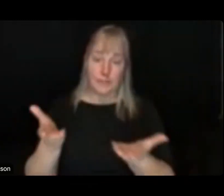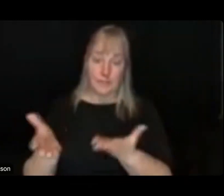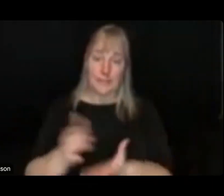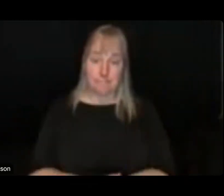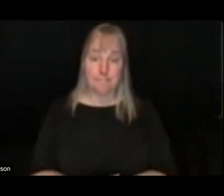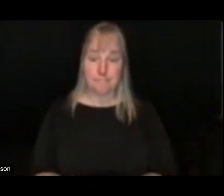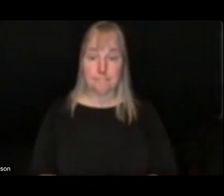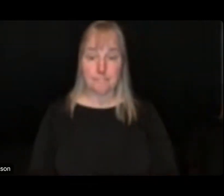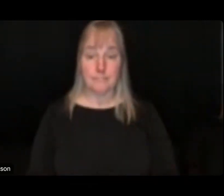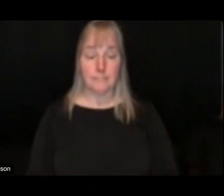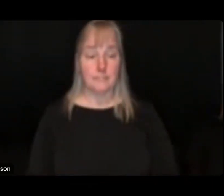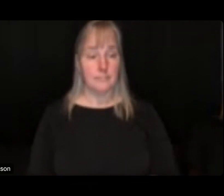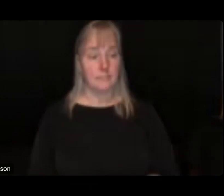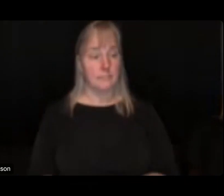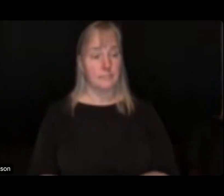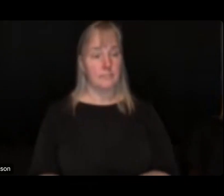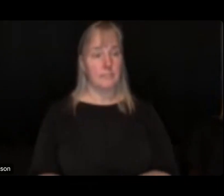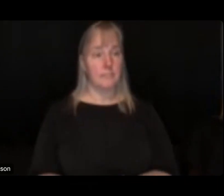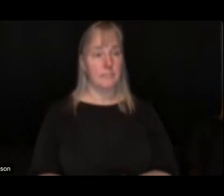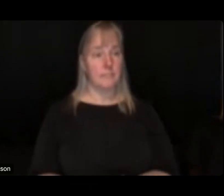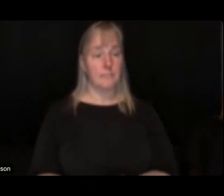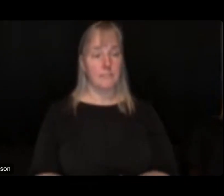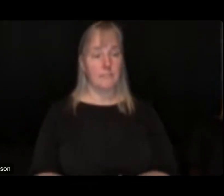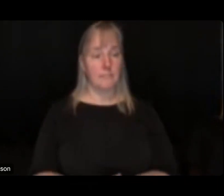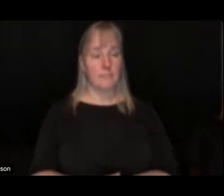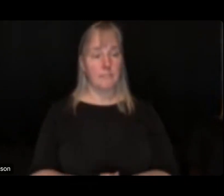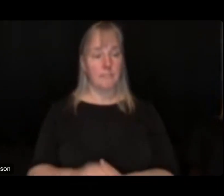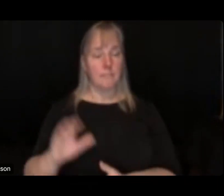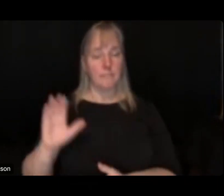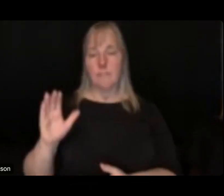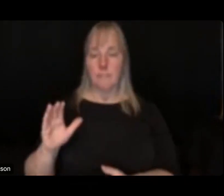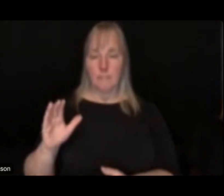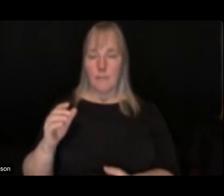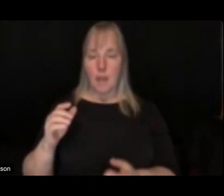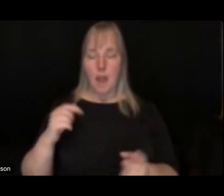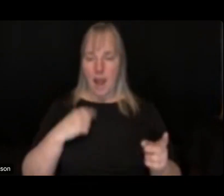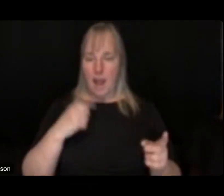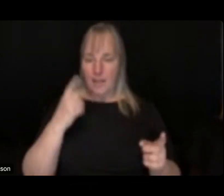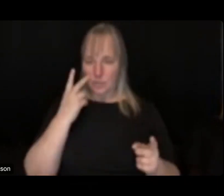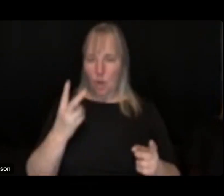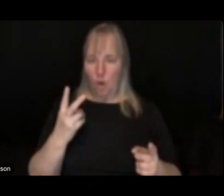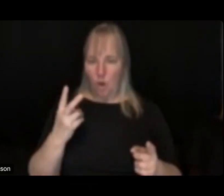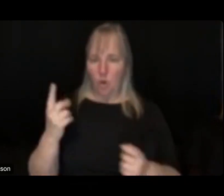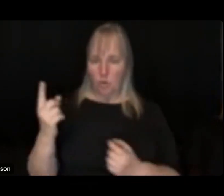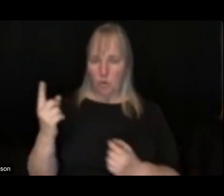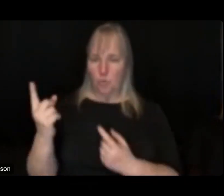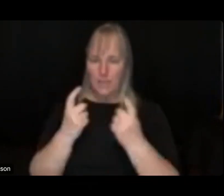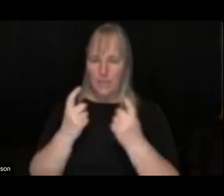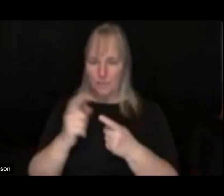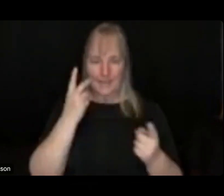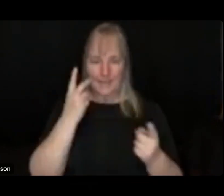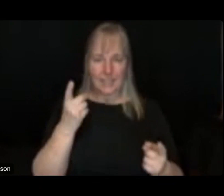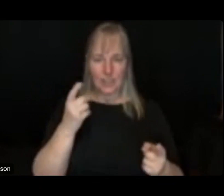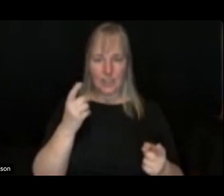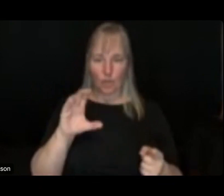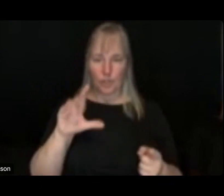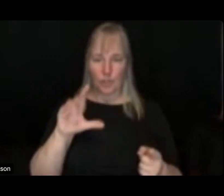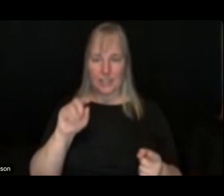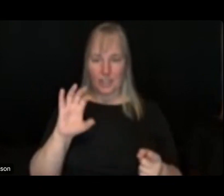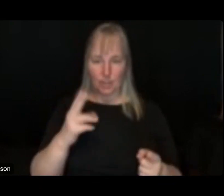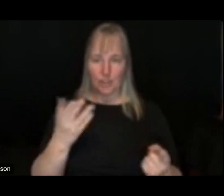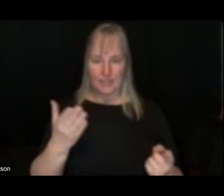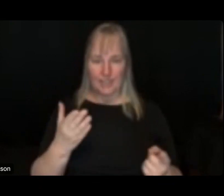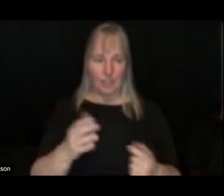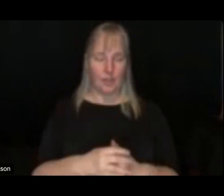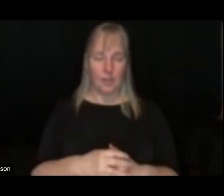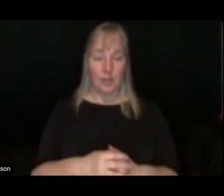I actually have a follow-up question, but I saw Dr. Clinch is here. I think Oh, he's the muted. man that knows everything. Yes.